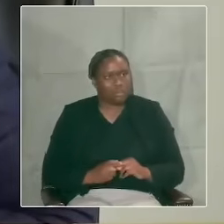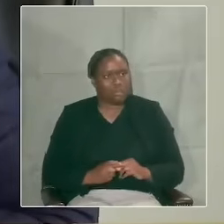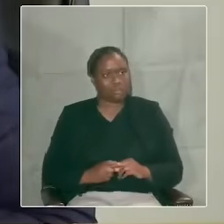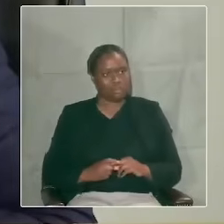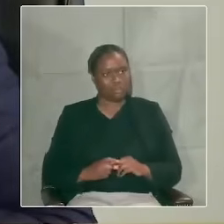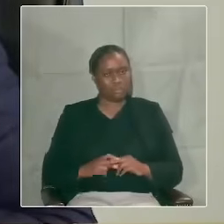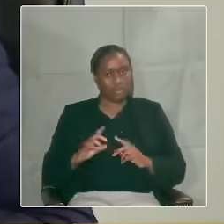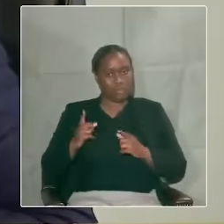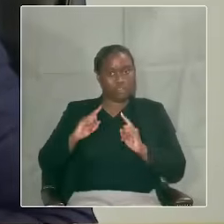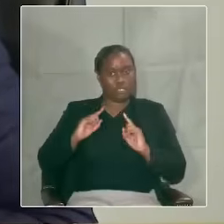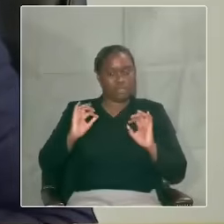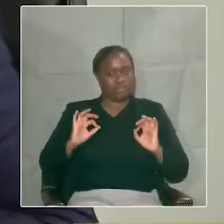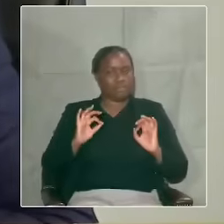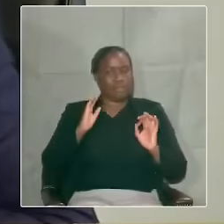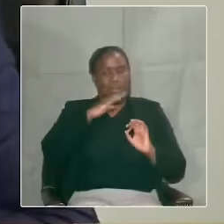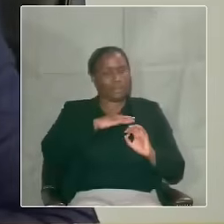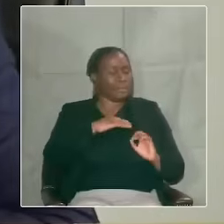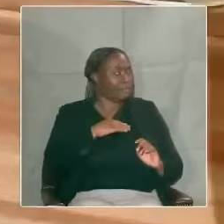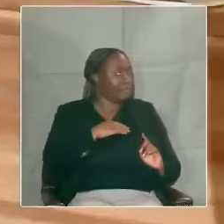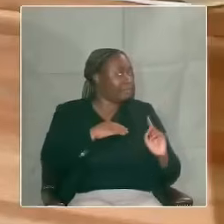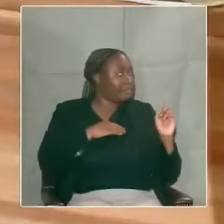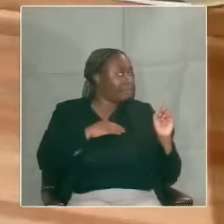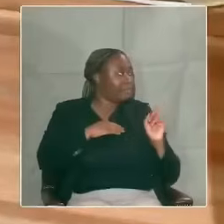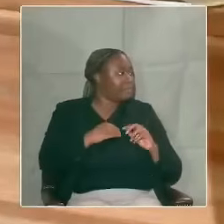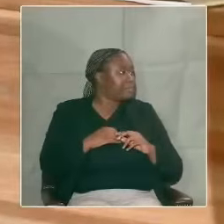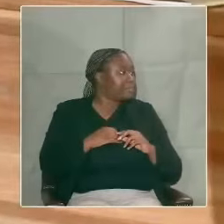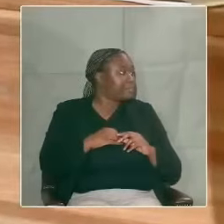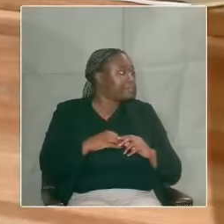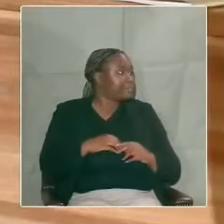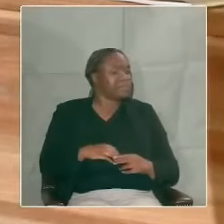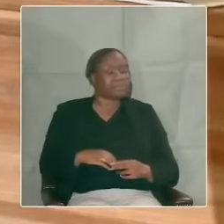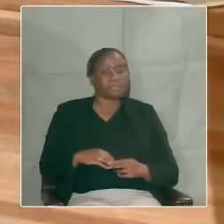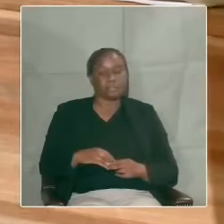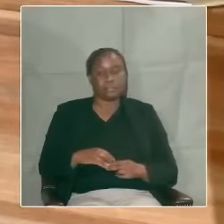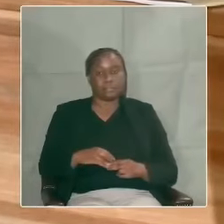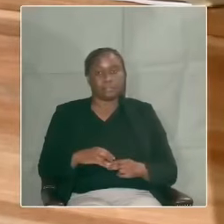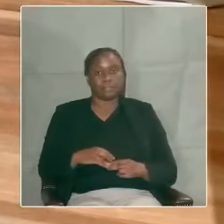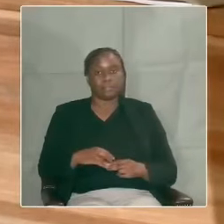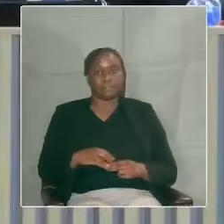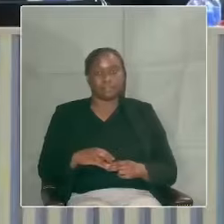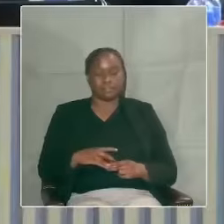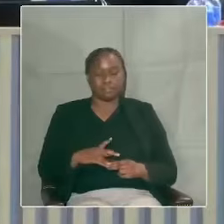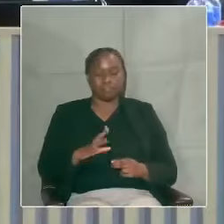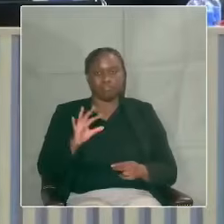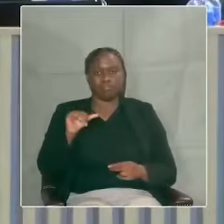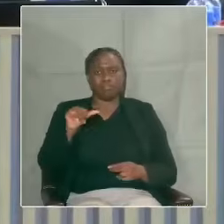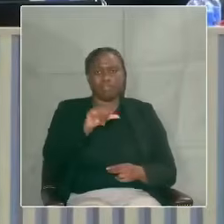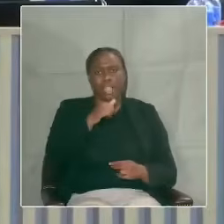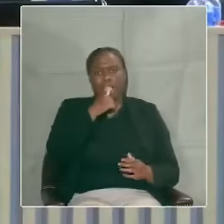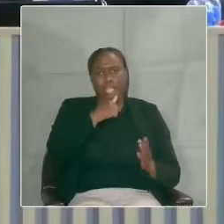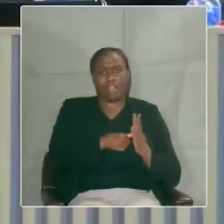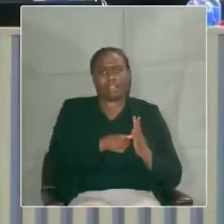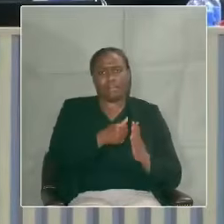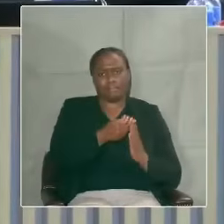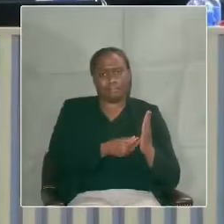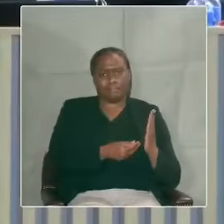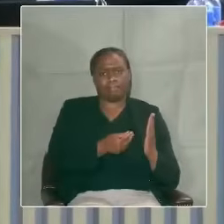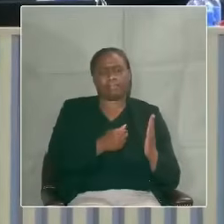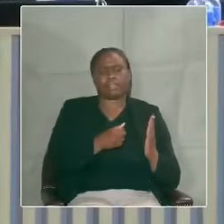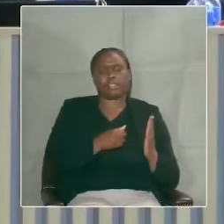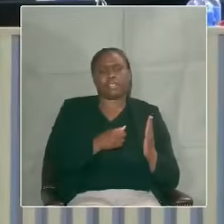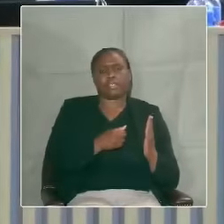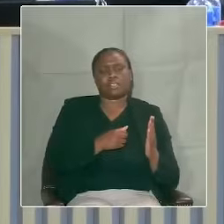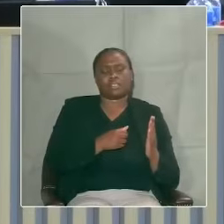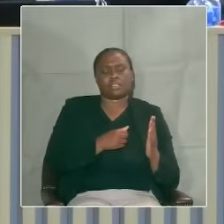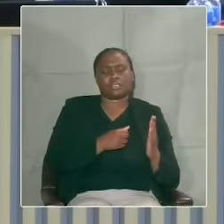real reason as to why. Advocate Mutau? Yes. Just going back to the letter, General,